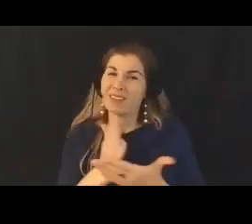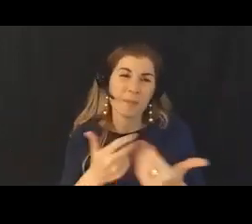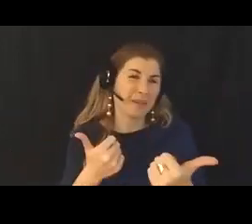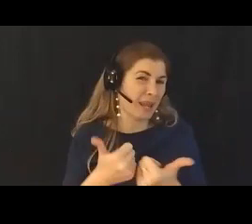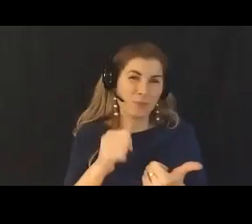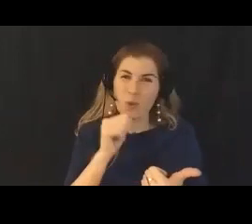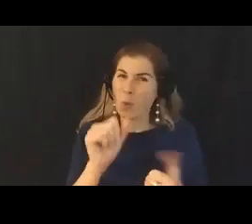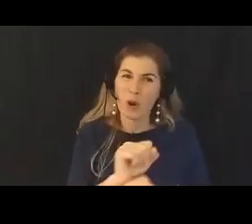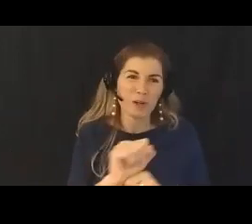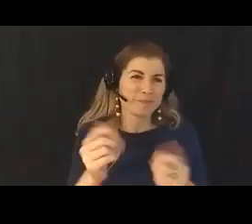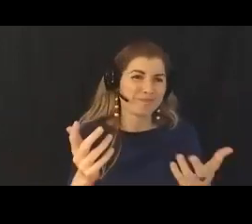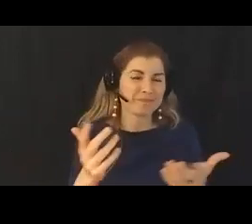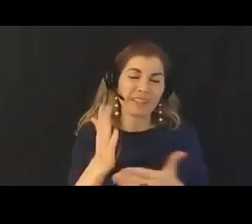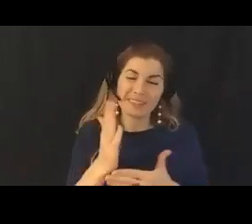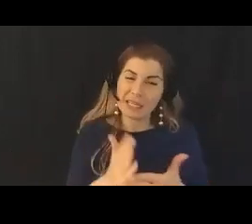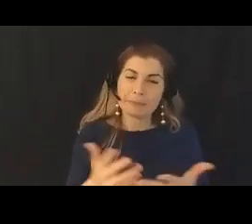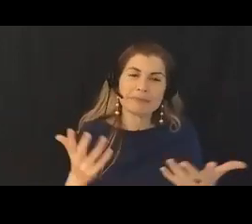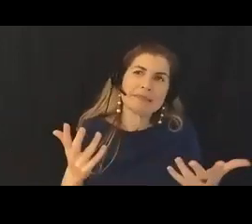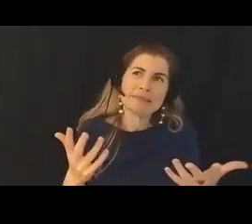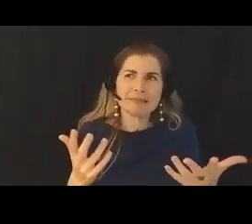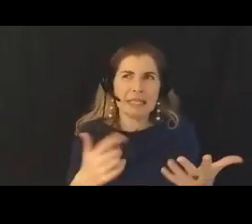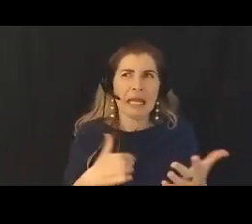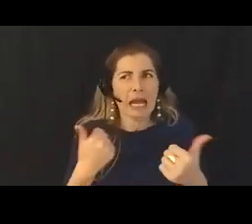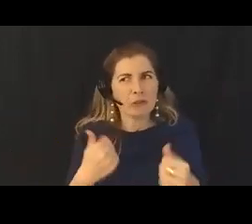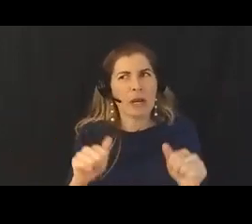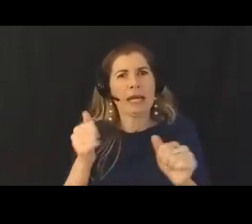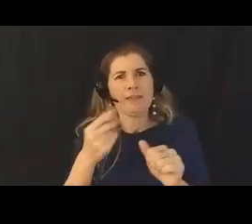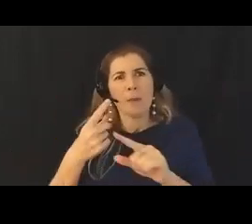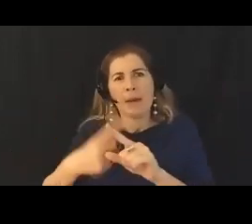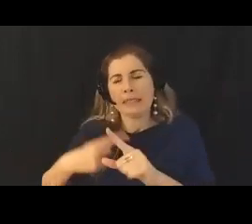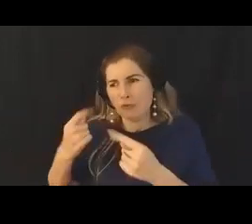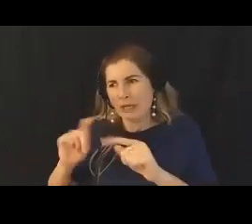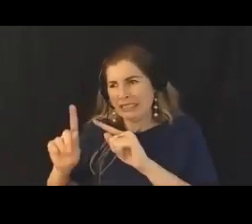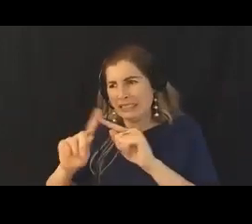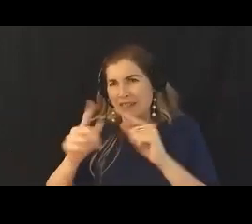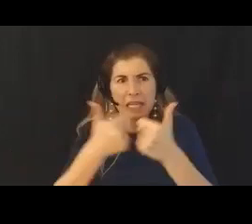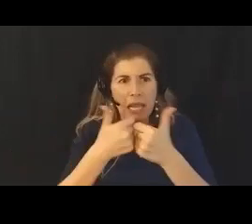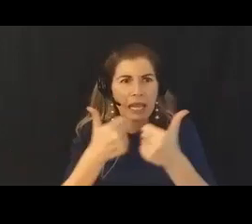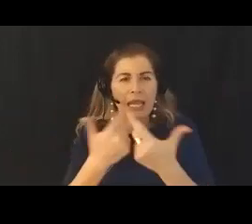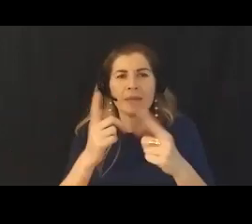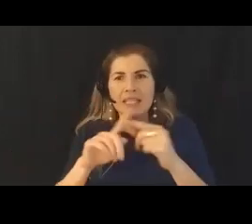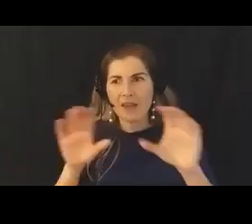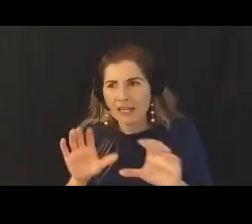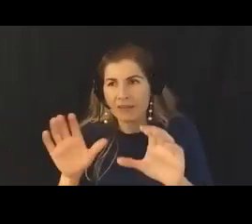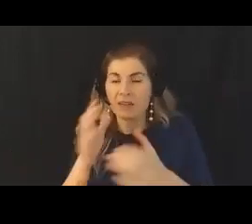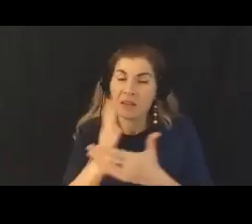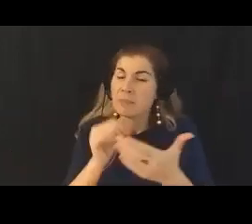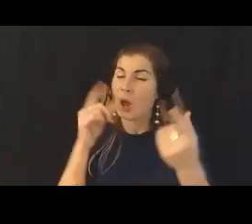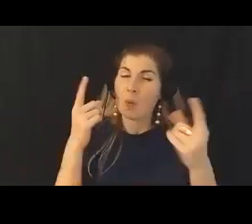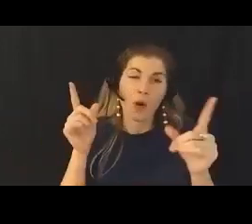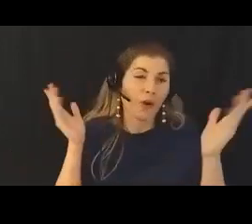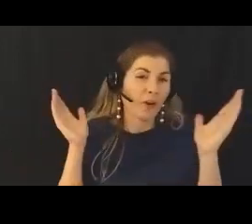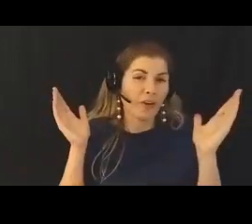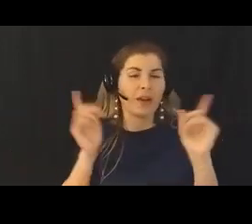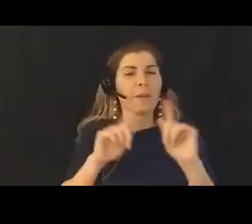fall flat. And I have found these last few months, it was a lot of trial and error, trying a game or activity. And if it didn't work, it didn't work. But